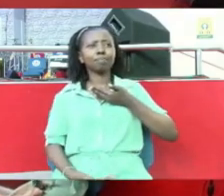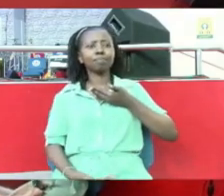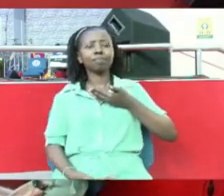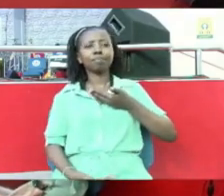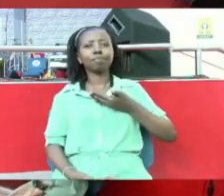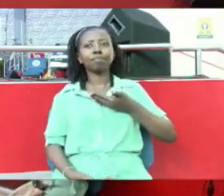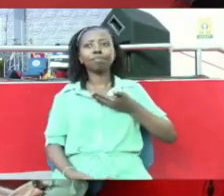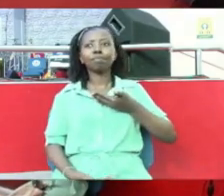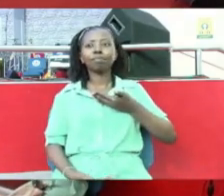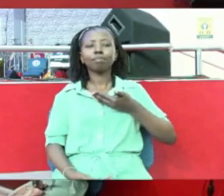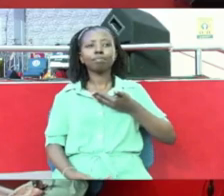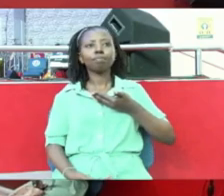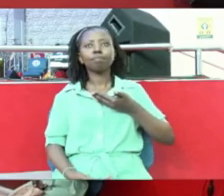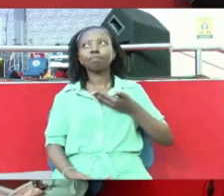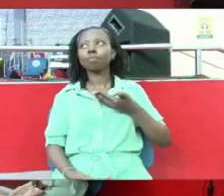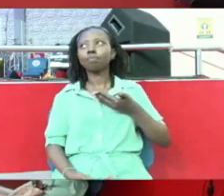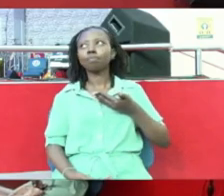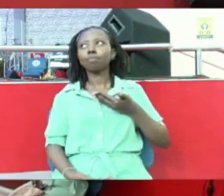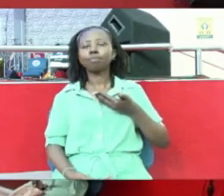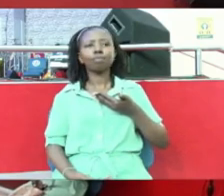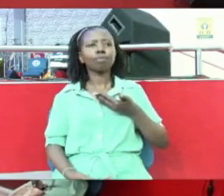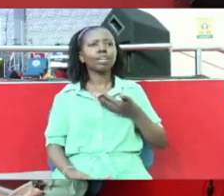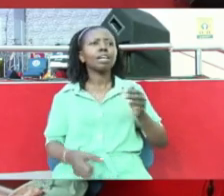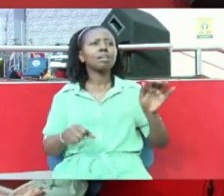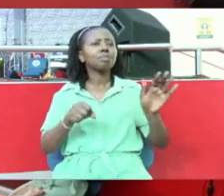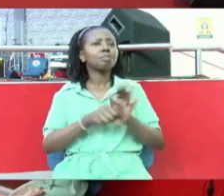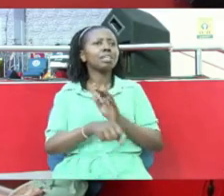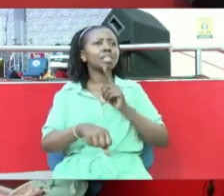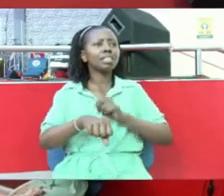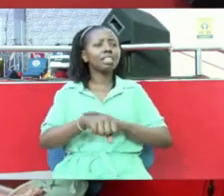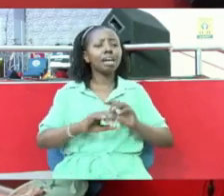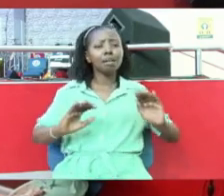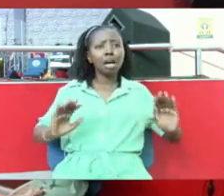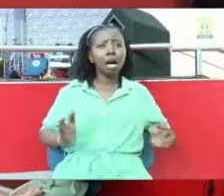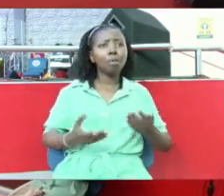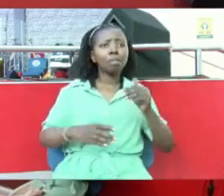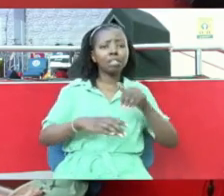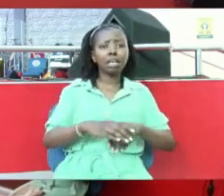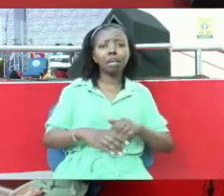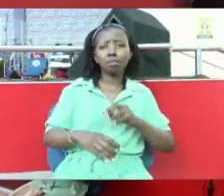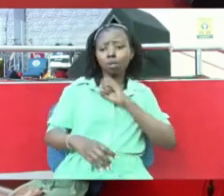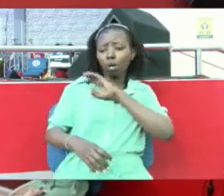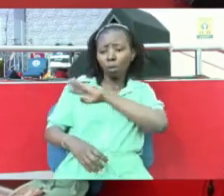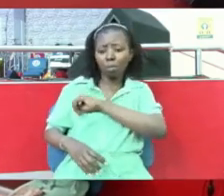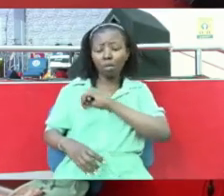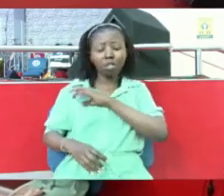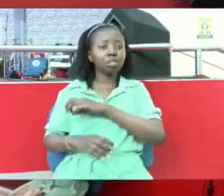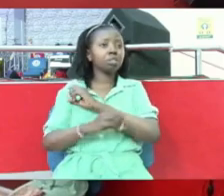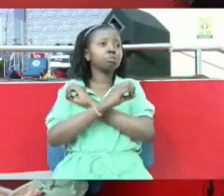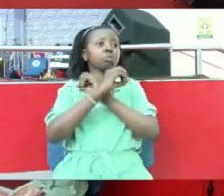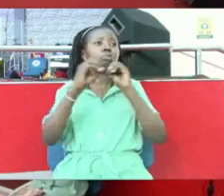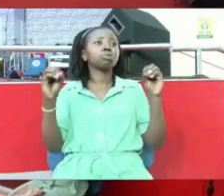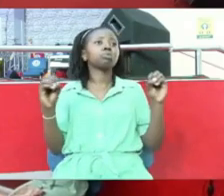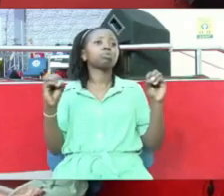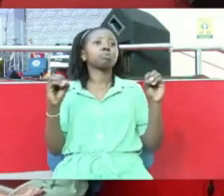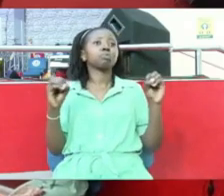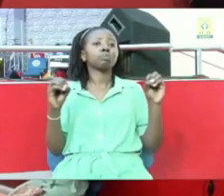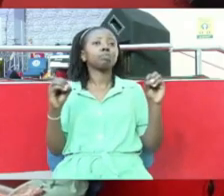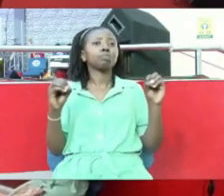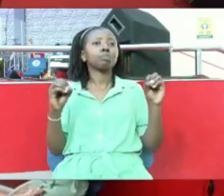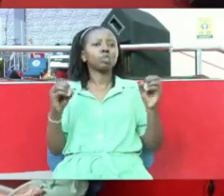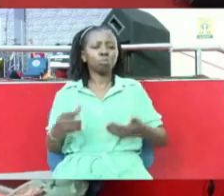angry. And in most cases, this happens when we grow impatient. When